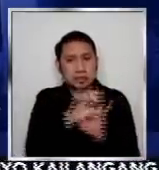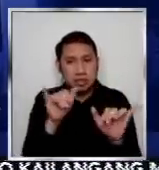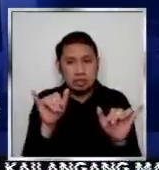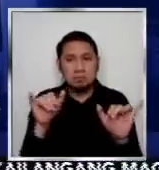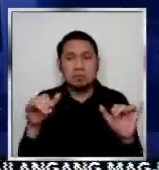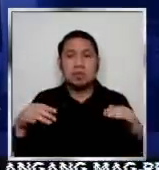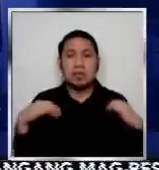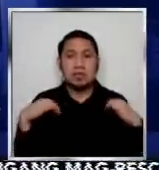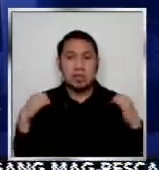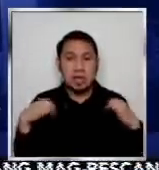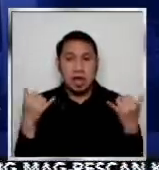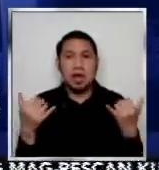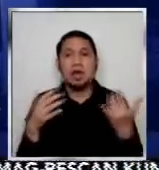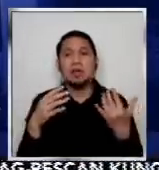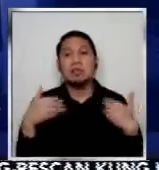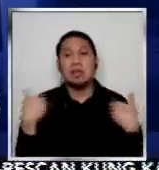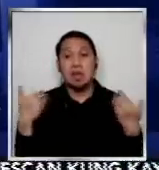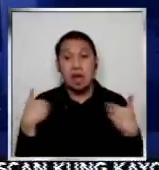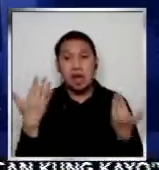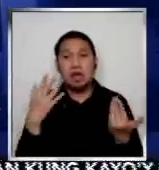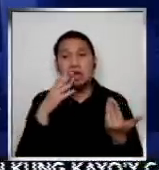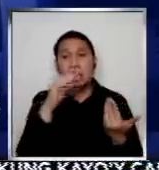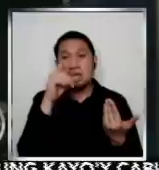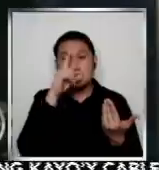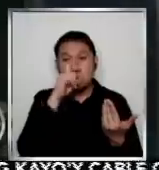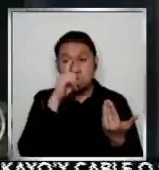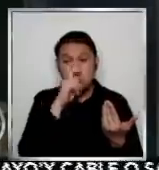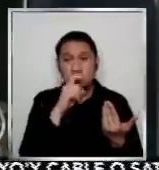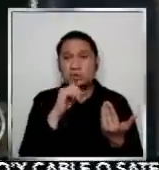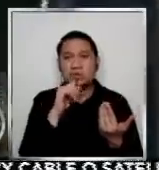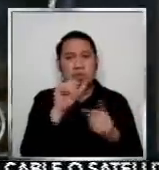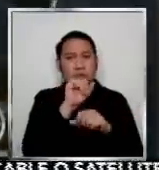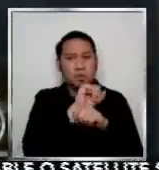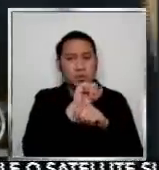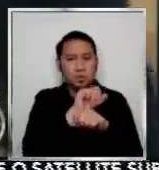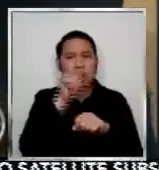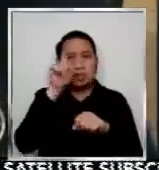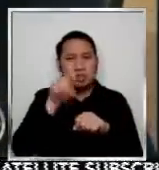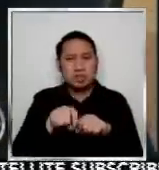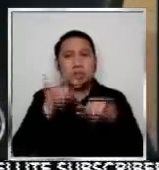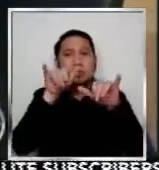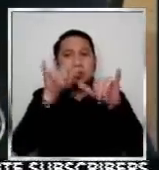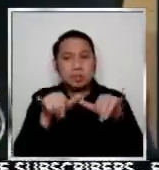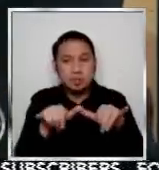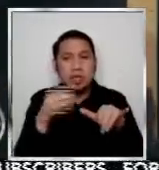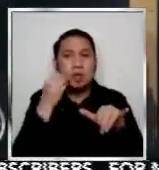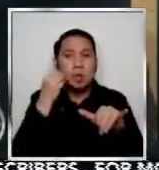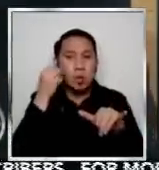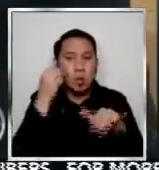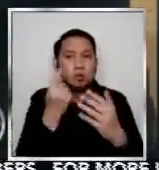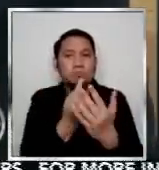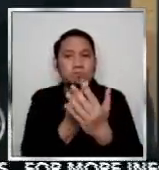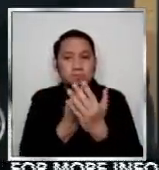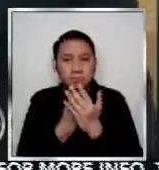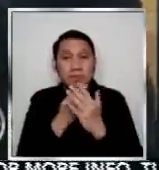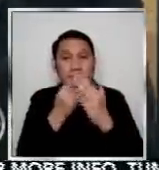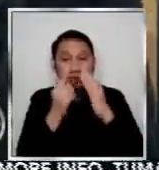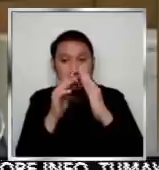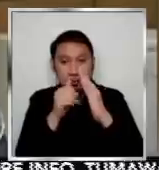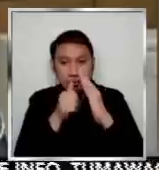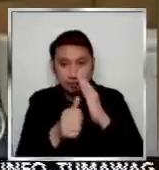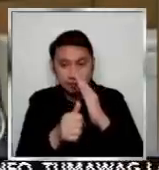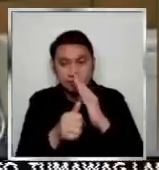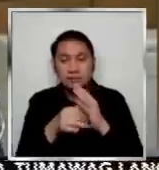the elderly who are not working should stay home. Sabi nga ni National Task Force Chief Implementer Secretary Carlito Galvez